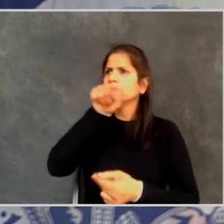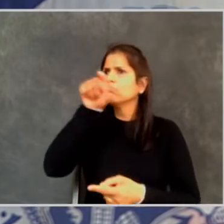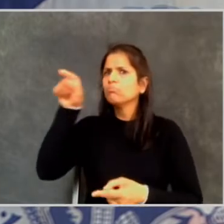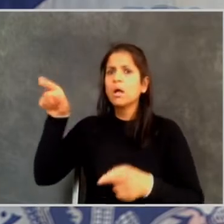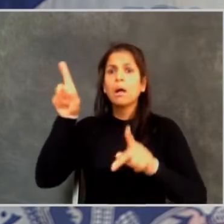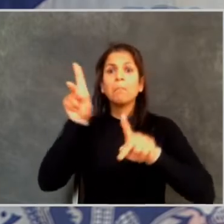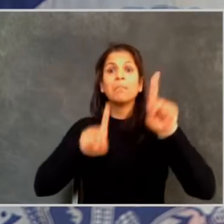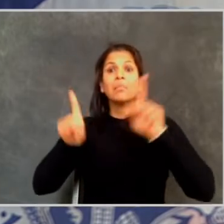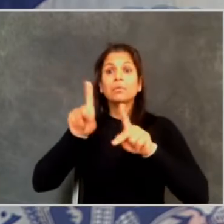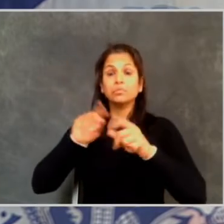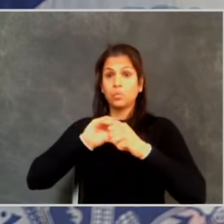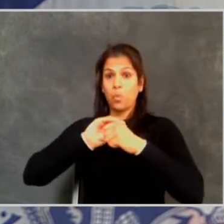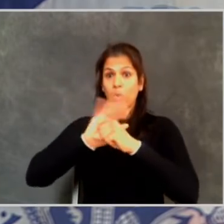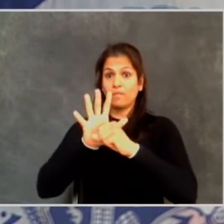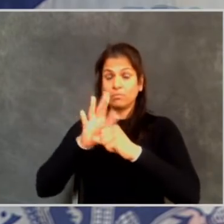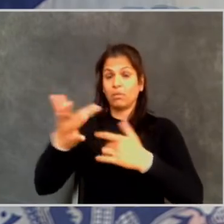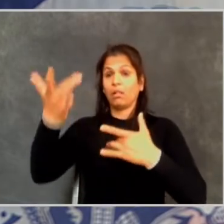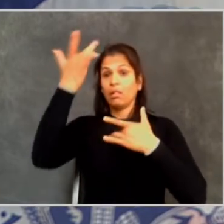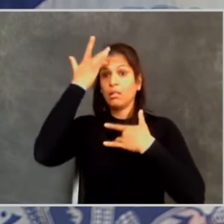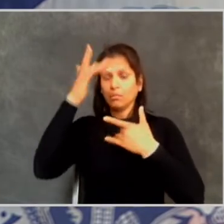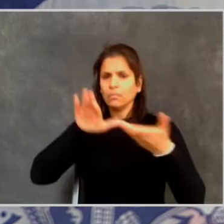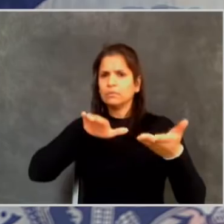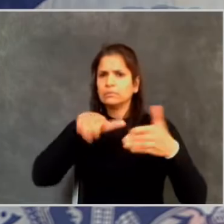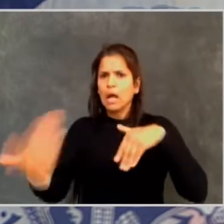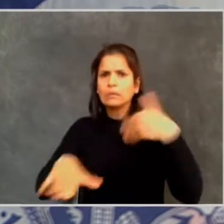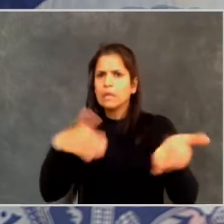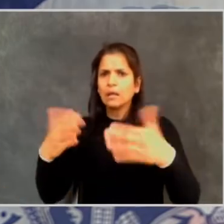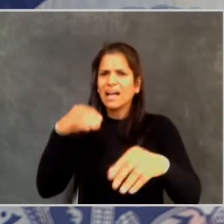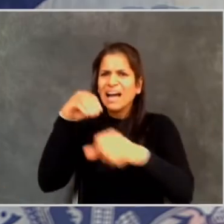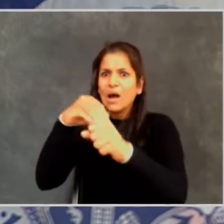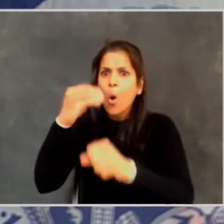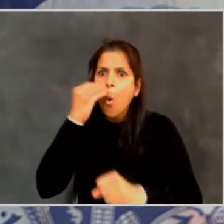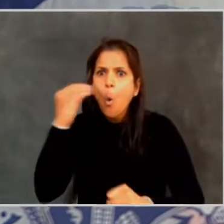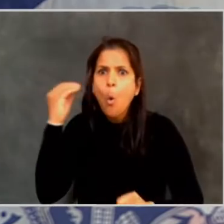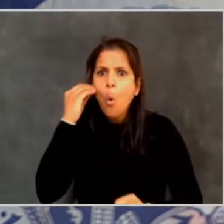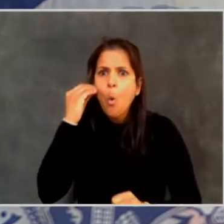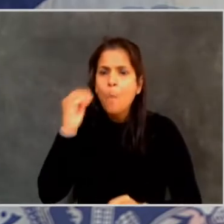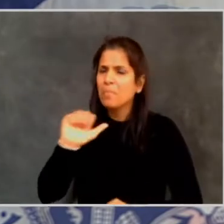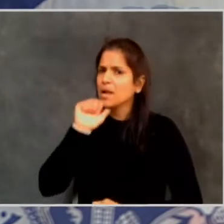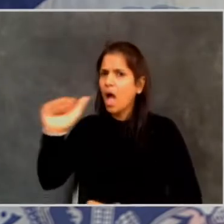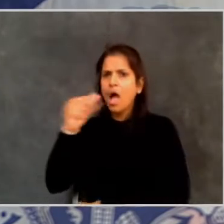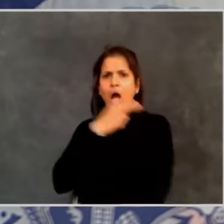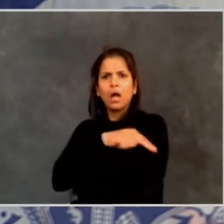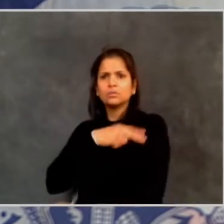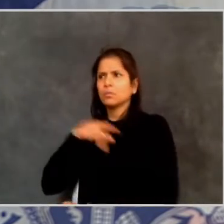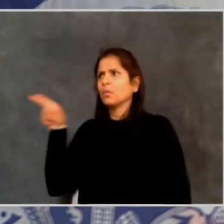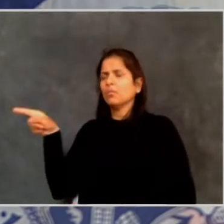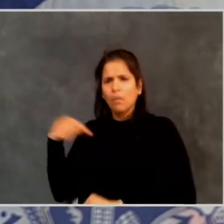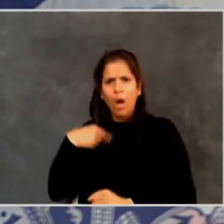one, look, it's a very, very painful reality. I just want to say, imagine what a family goes through,